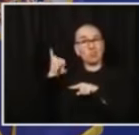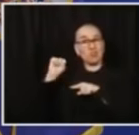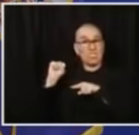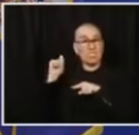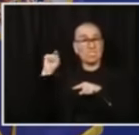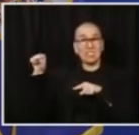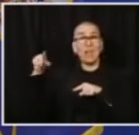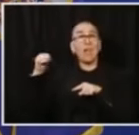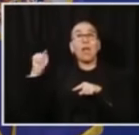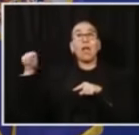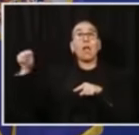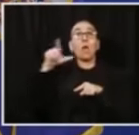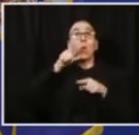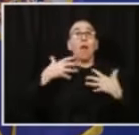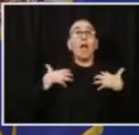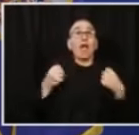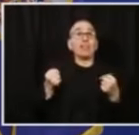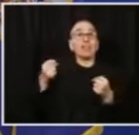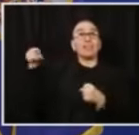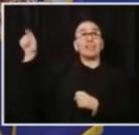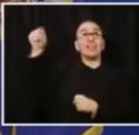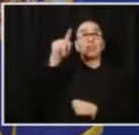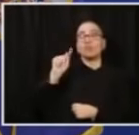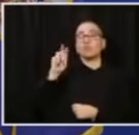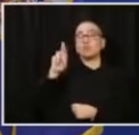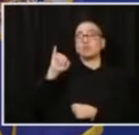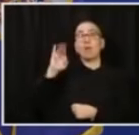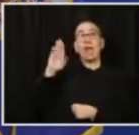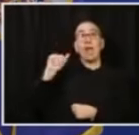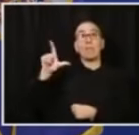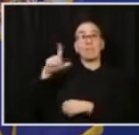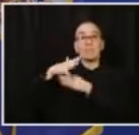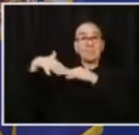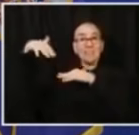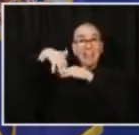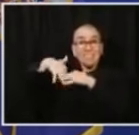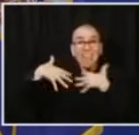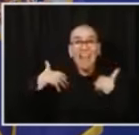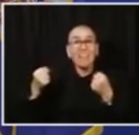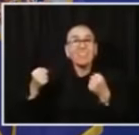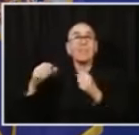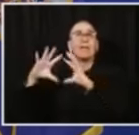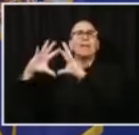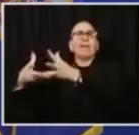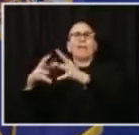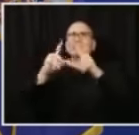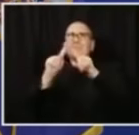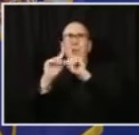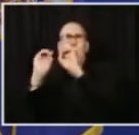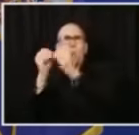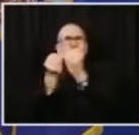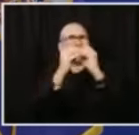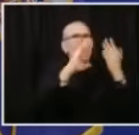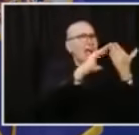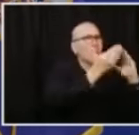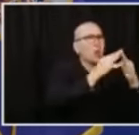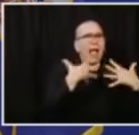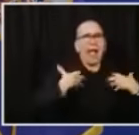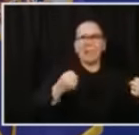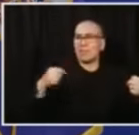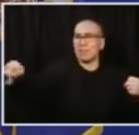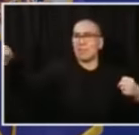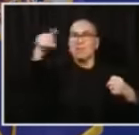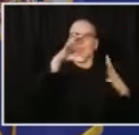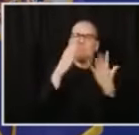our health care partners, partners in long-term care, so many people working just tireless hours and